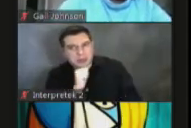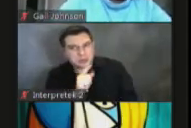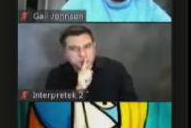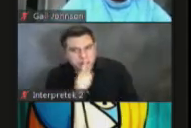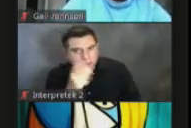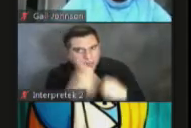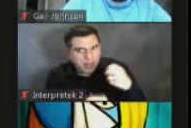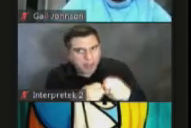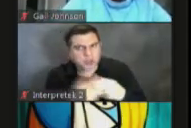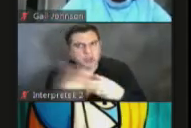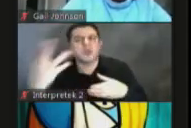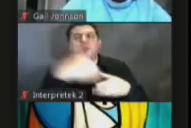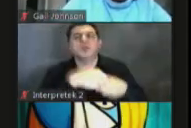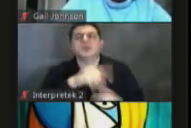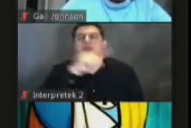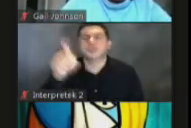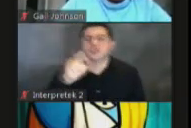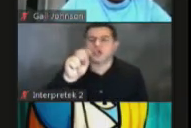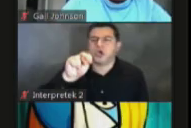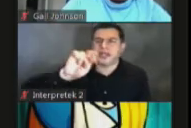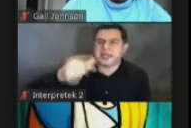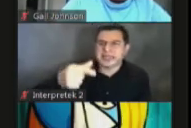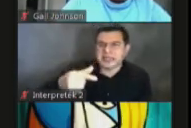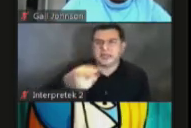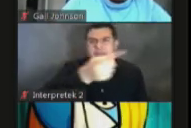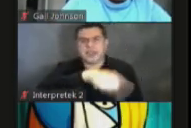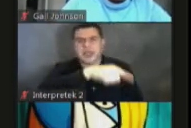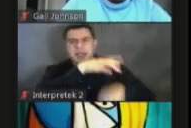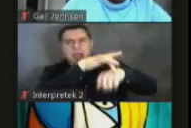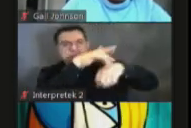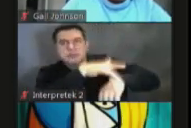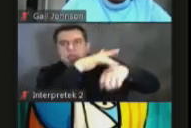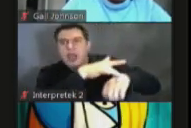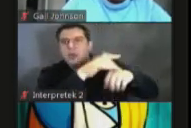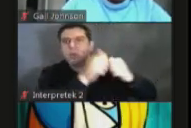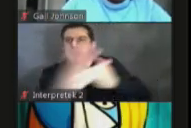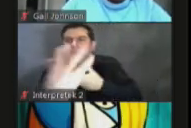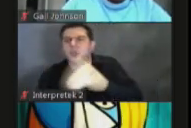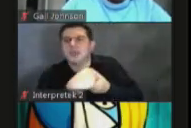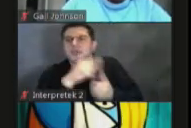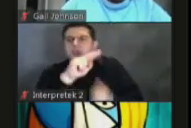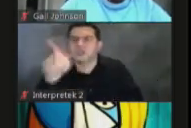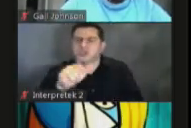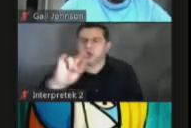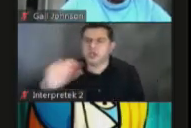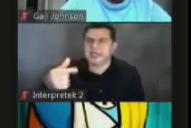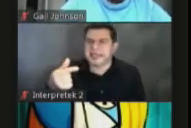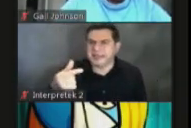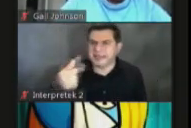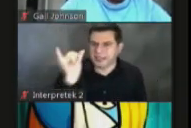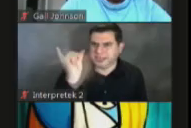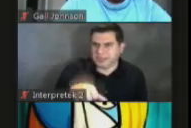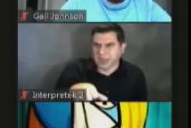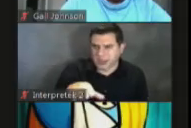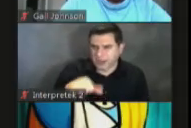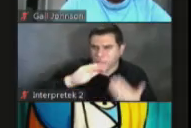obsession for you all. It's not an interest to anyone in the community except the people you socialize with, apparently. If